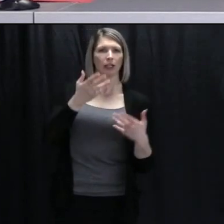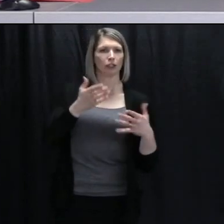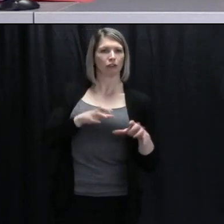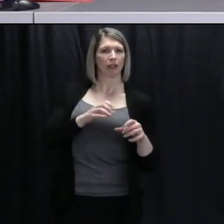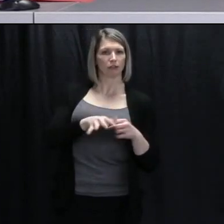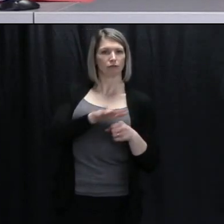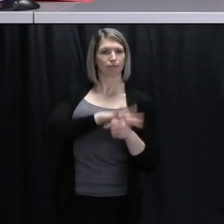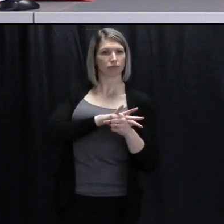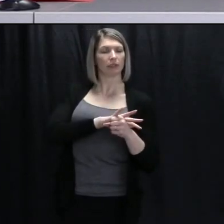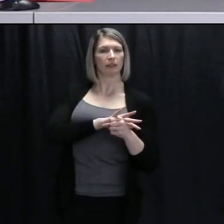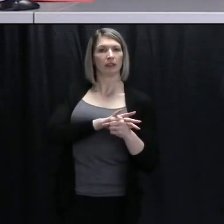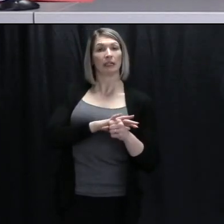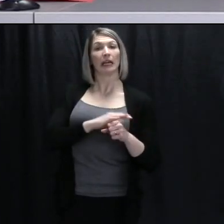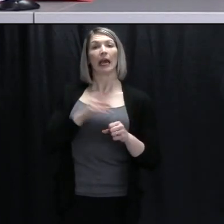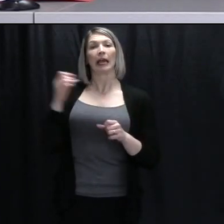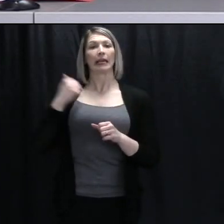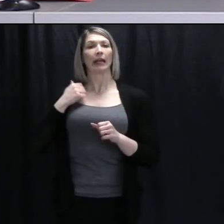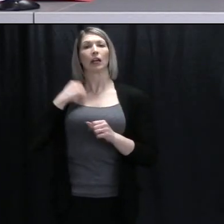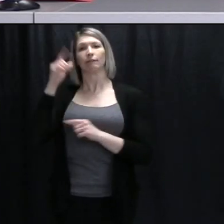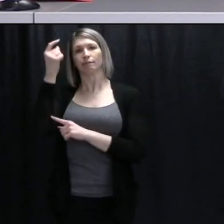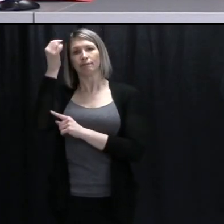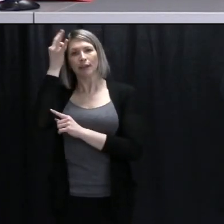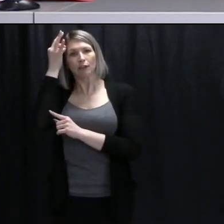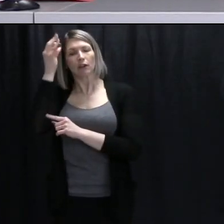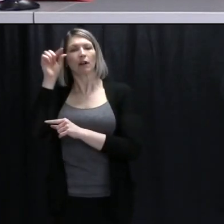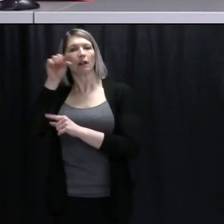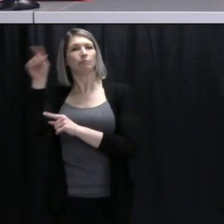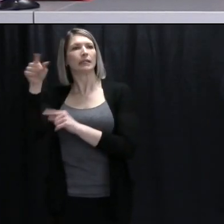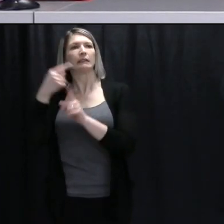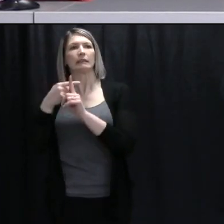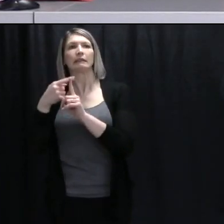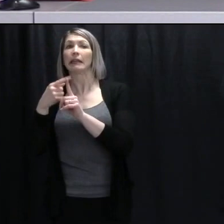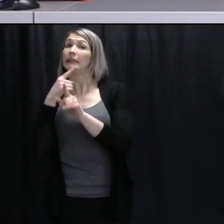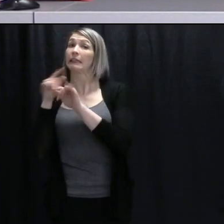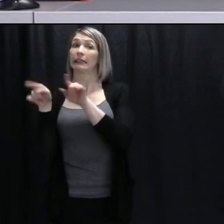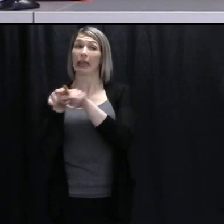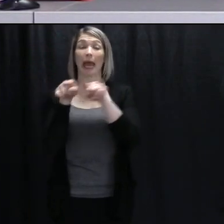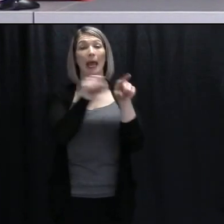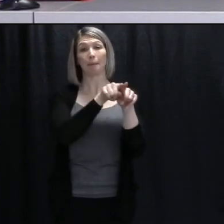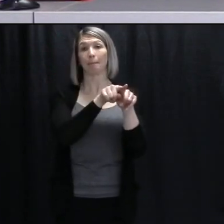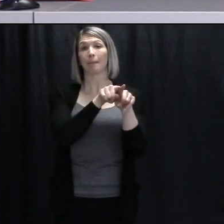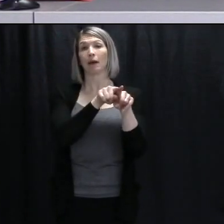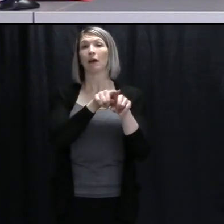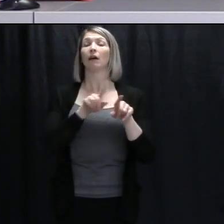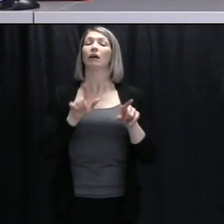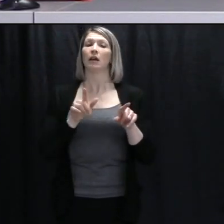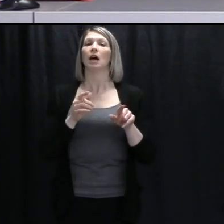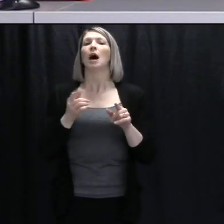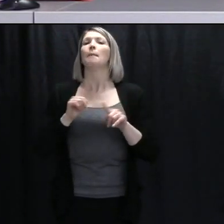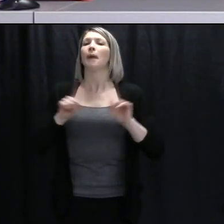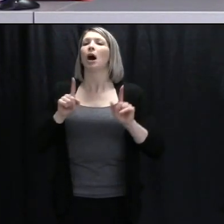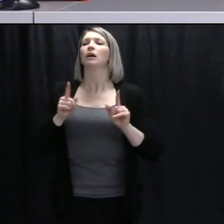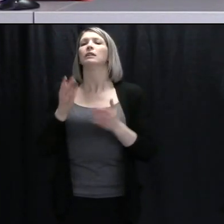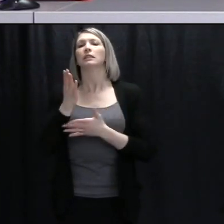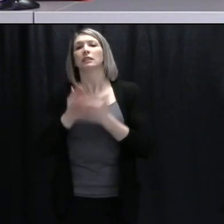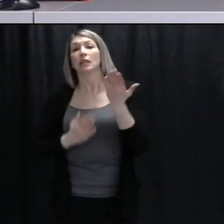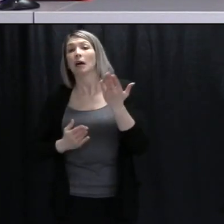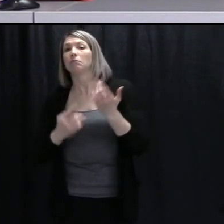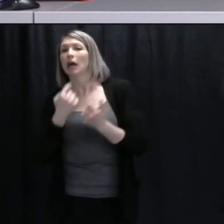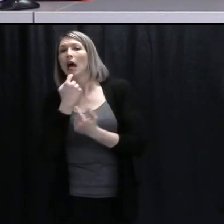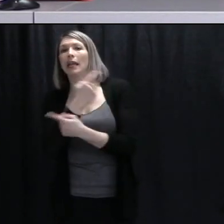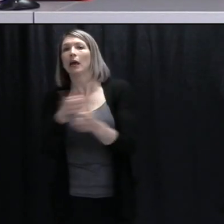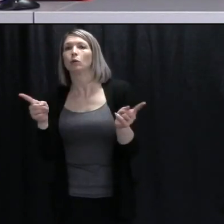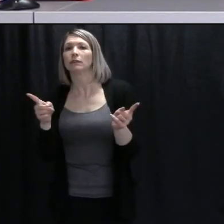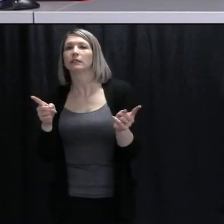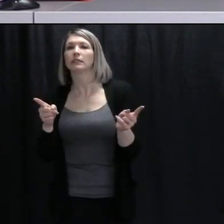Canadian government website says the same thing, yet, for example, BC's Nurses Union is telling pregnant healthcare workers to work from home, and if that's not possible, to apply